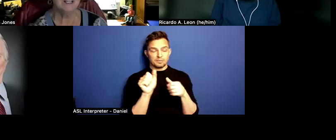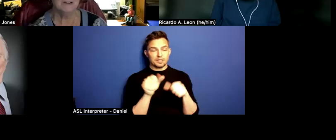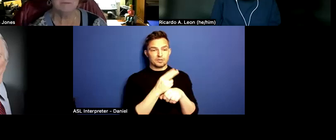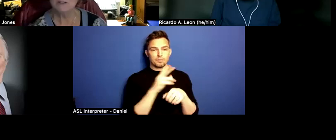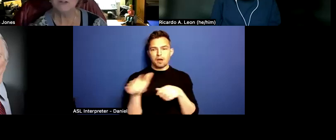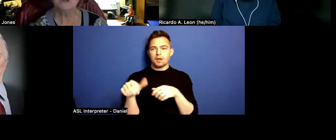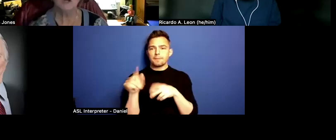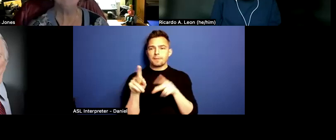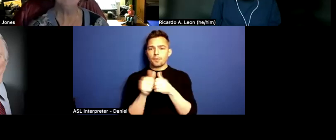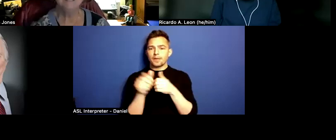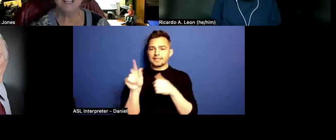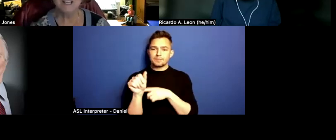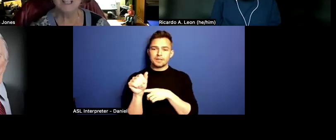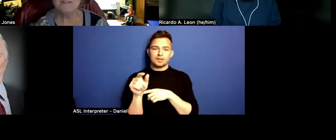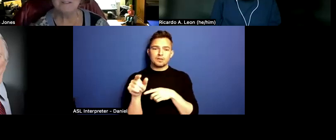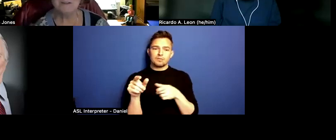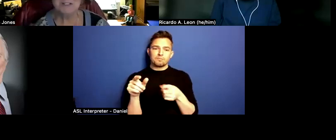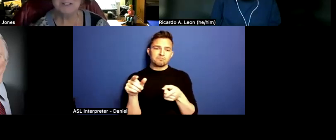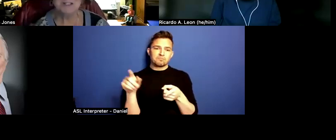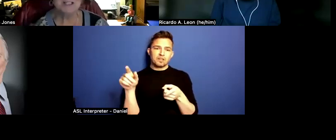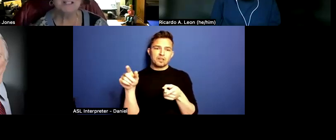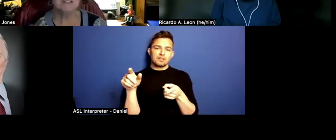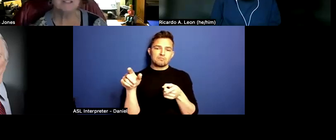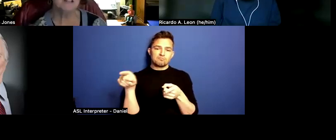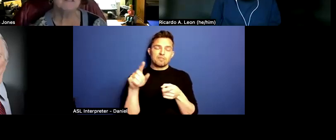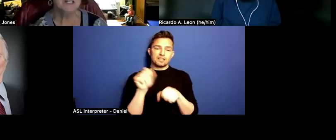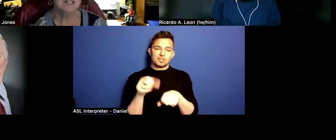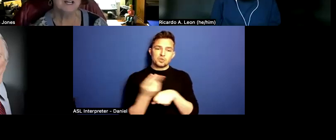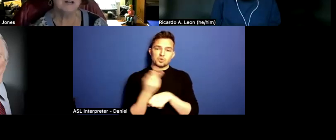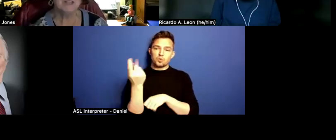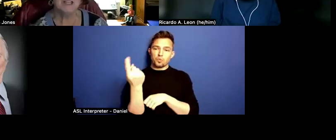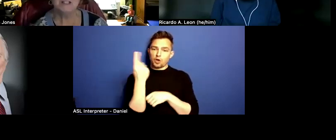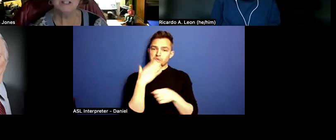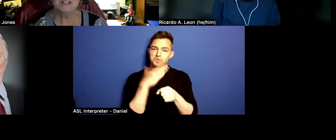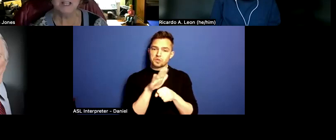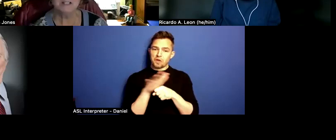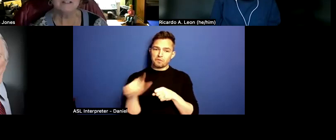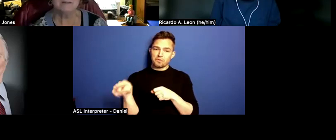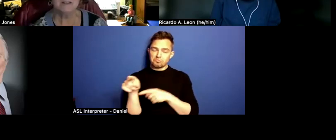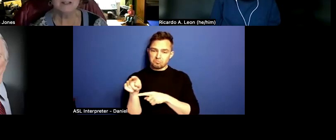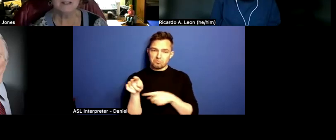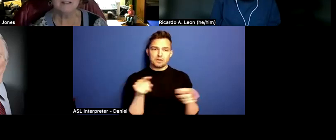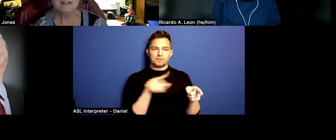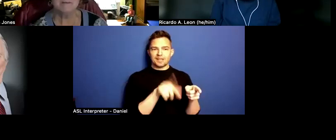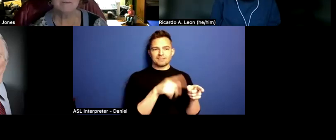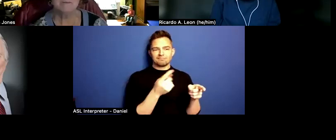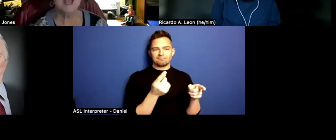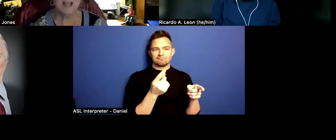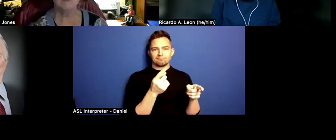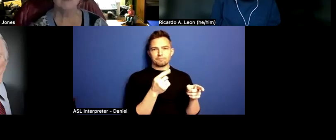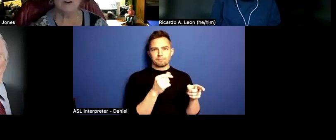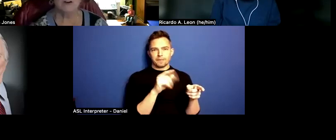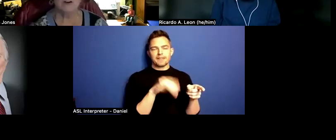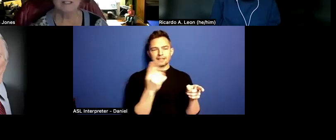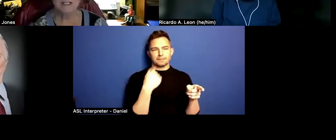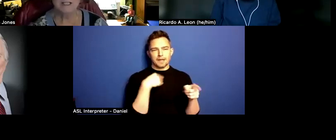and but as long as there's one, for somebody with a disability, that's enough. That just is something that is I